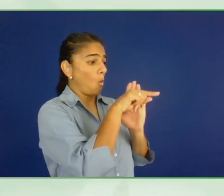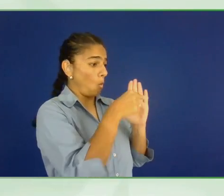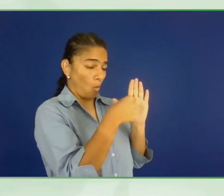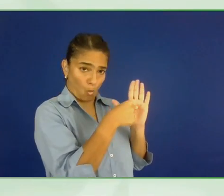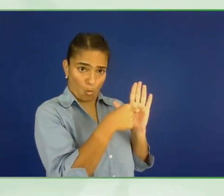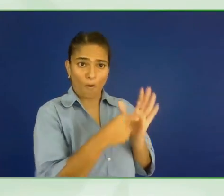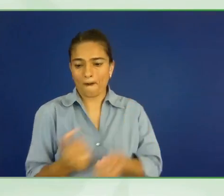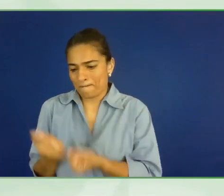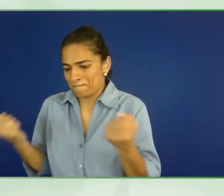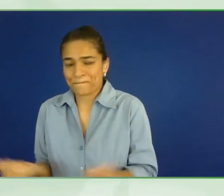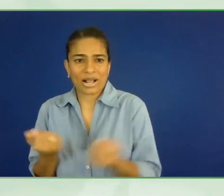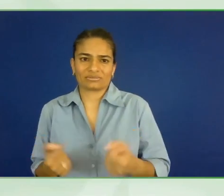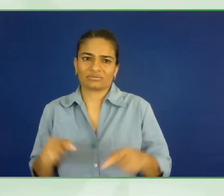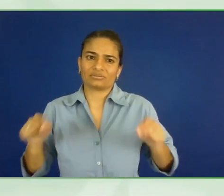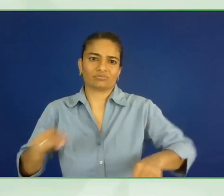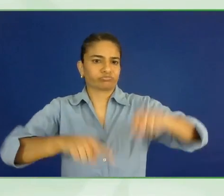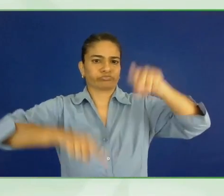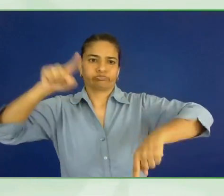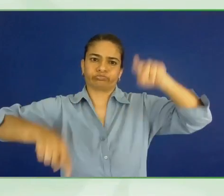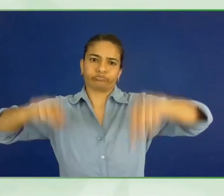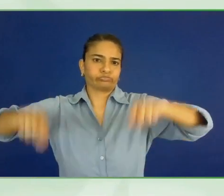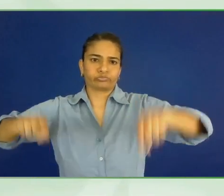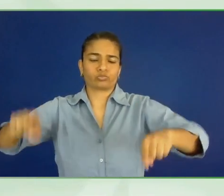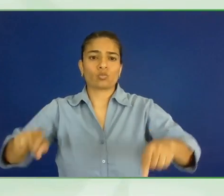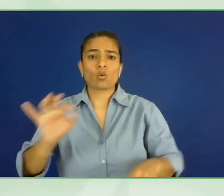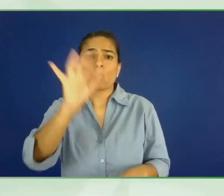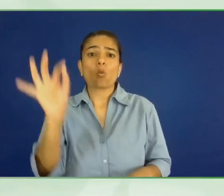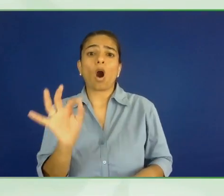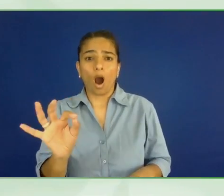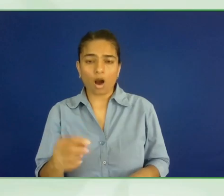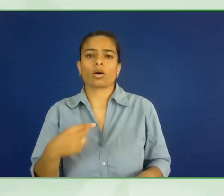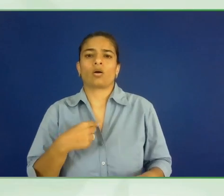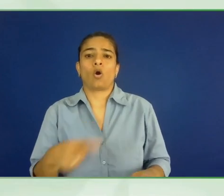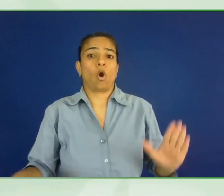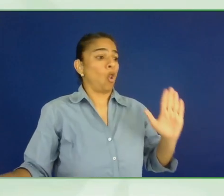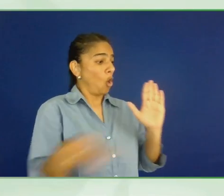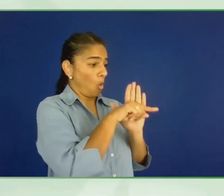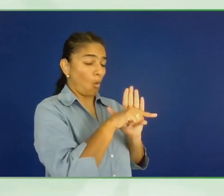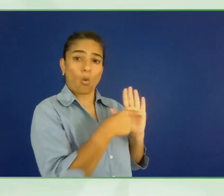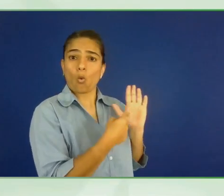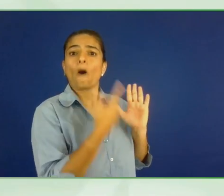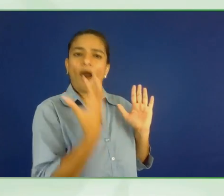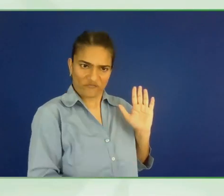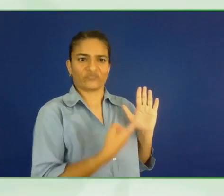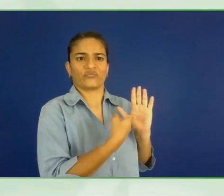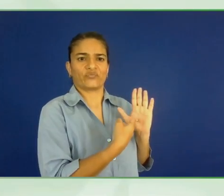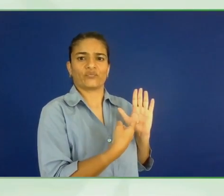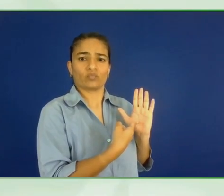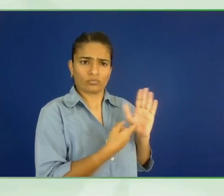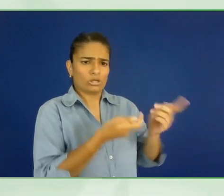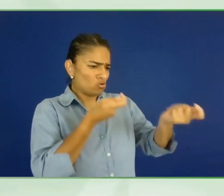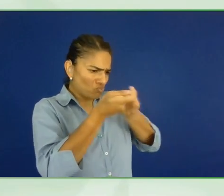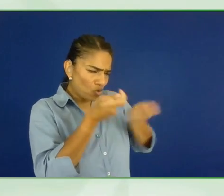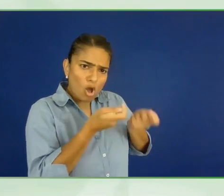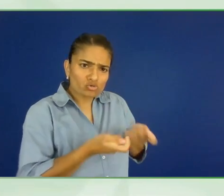situations, because we have law, and according to many regulations, service providers are public